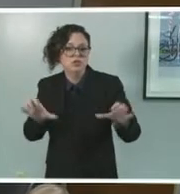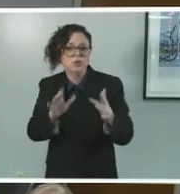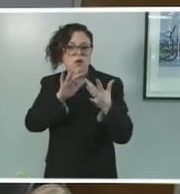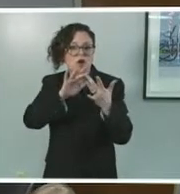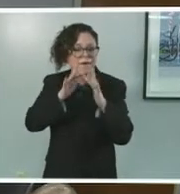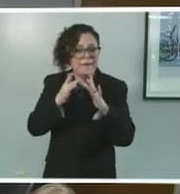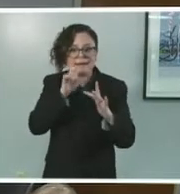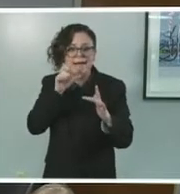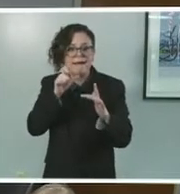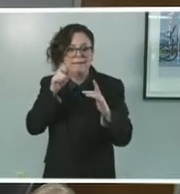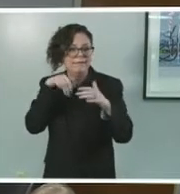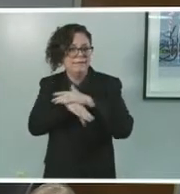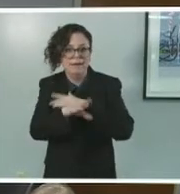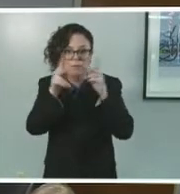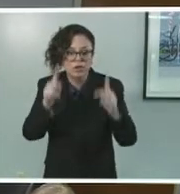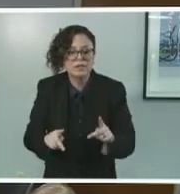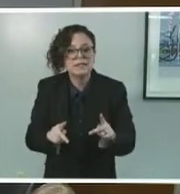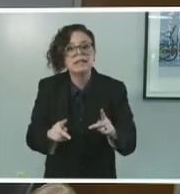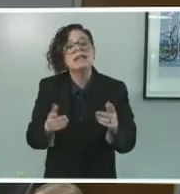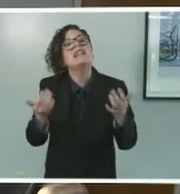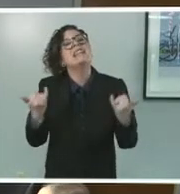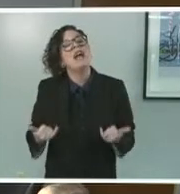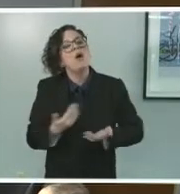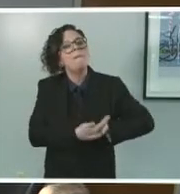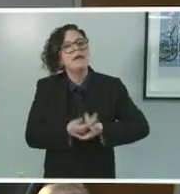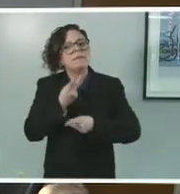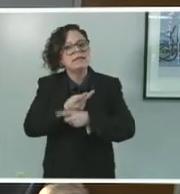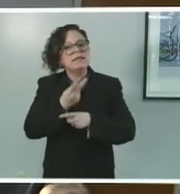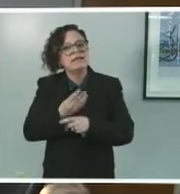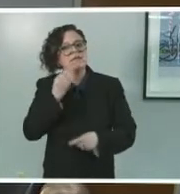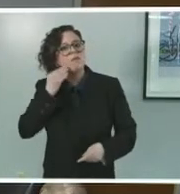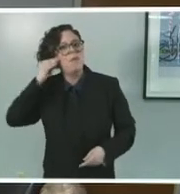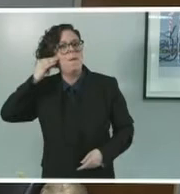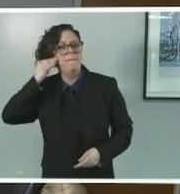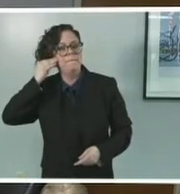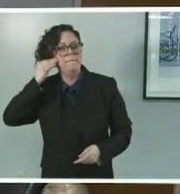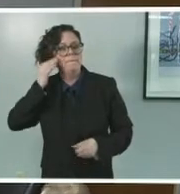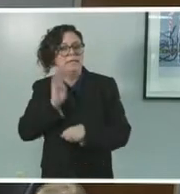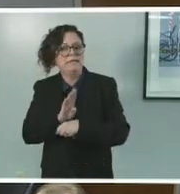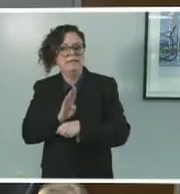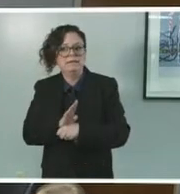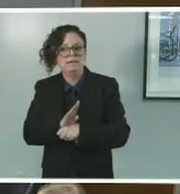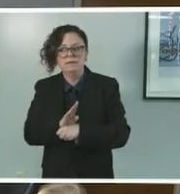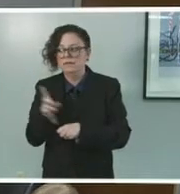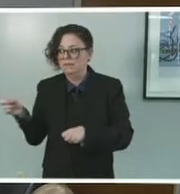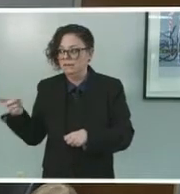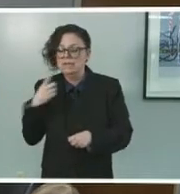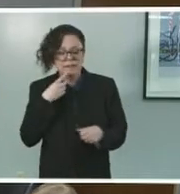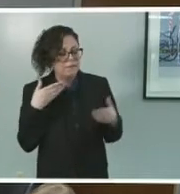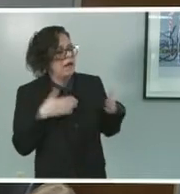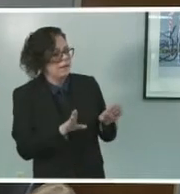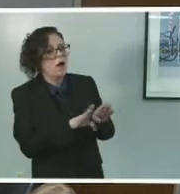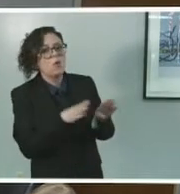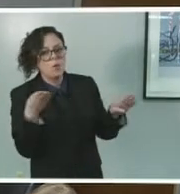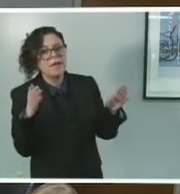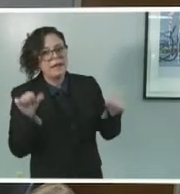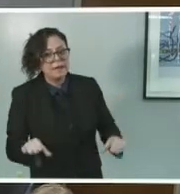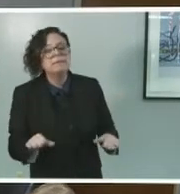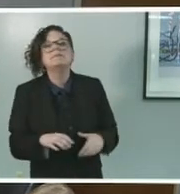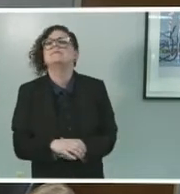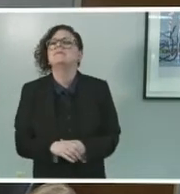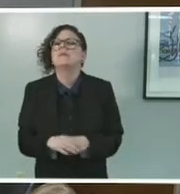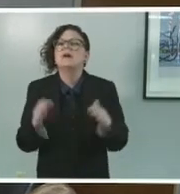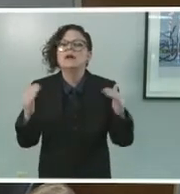Babysitting businesses, home-based babysitting It's services. allowed. Is It's allowed, allowed, remains yes, open.